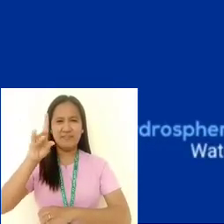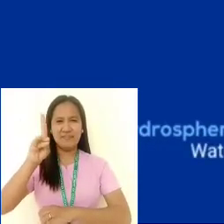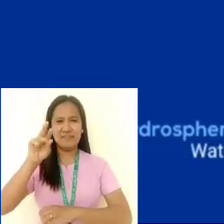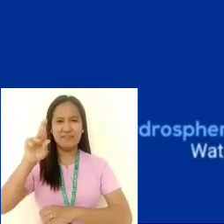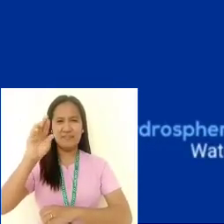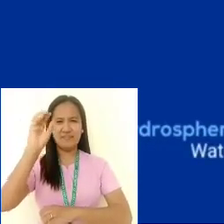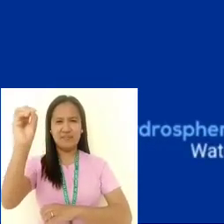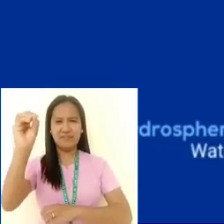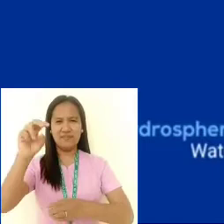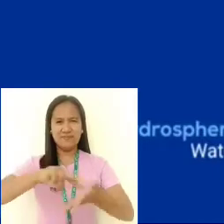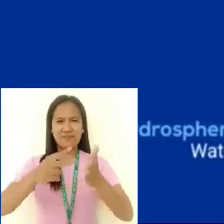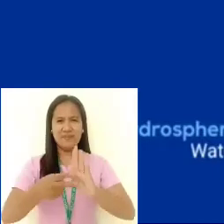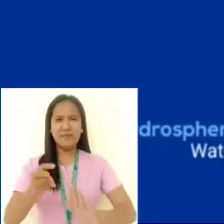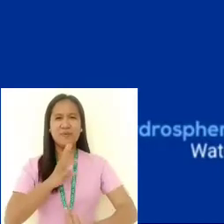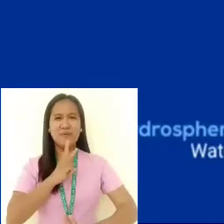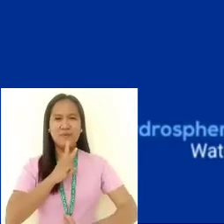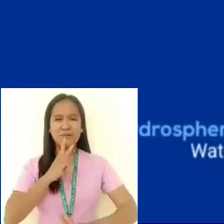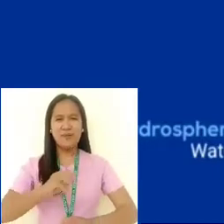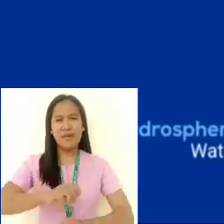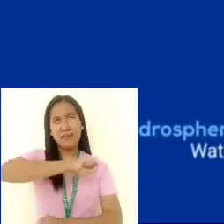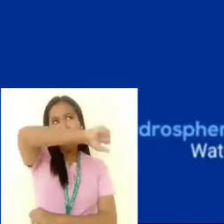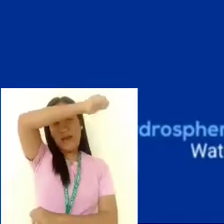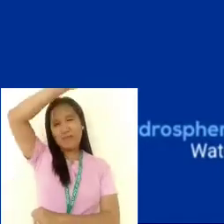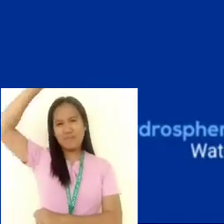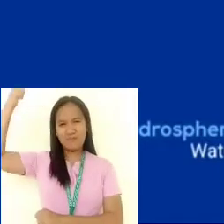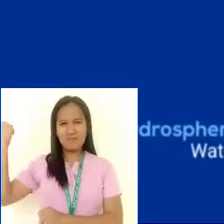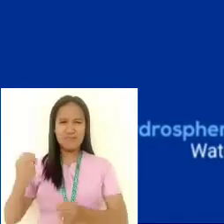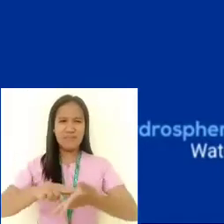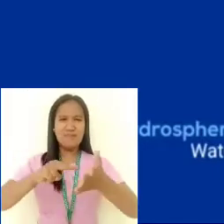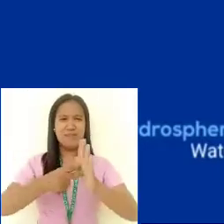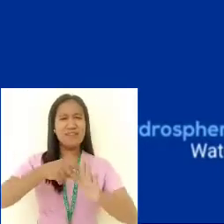And atmosphere, from atmo means air.